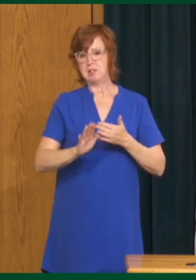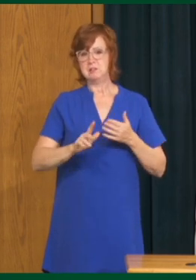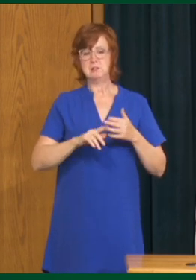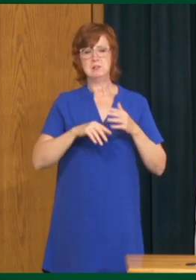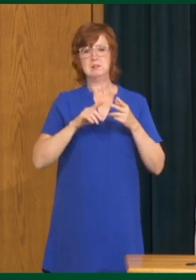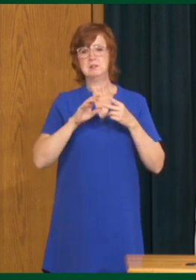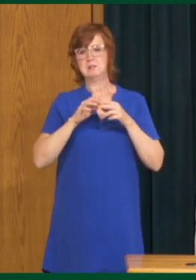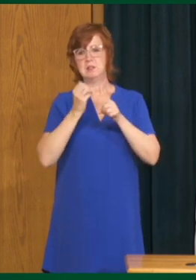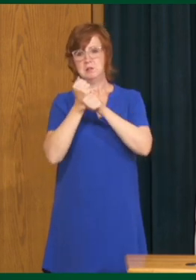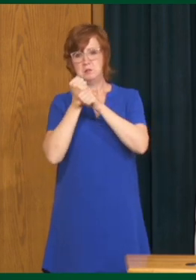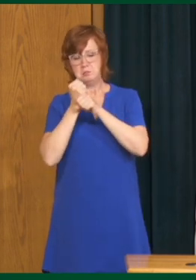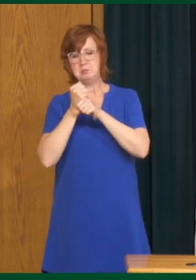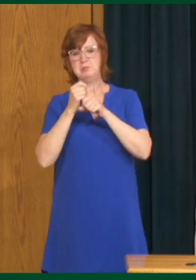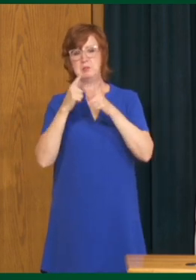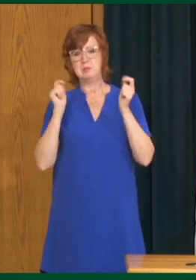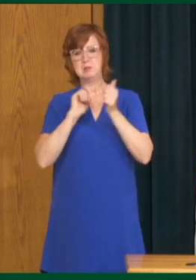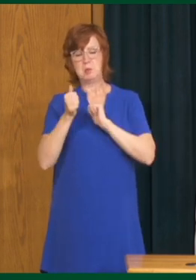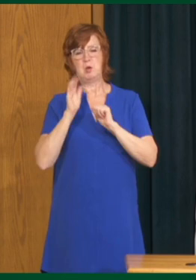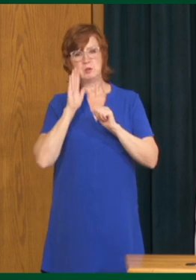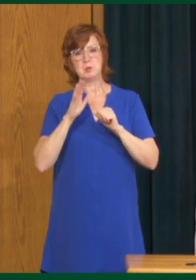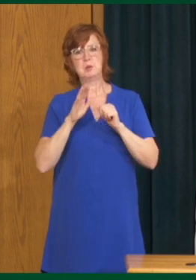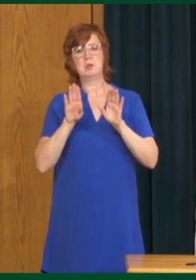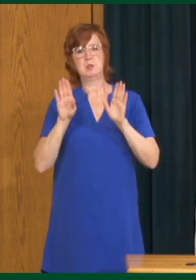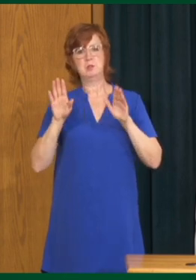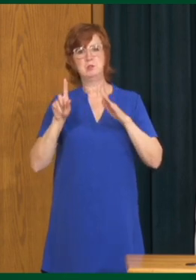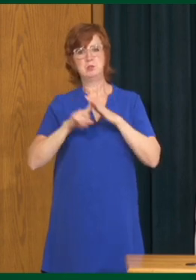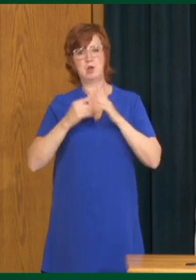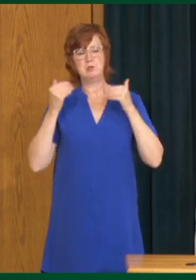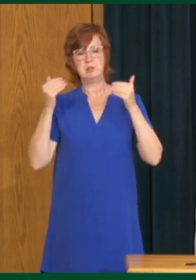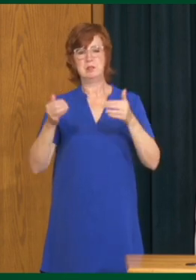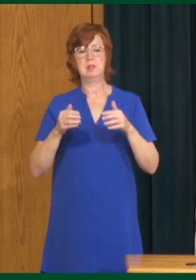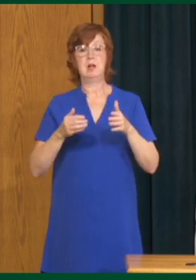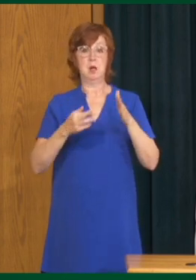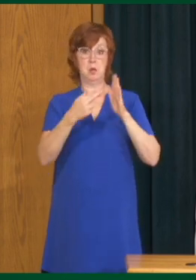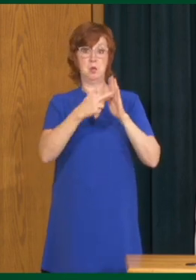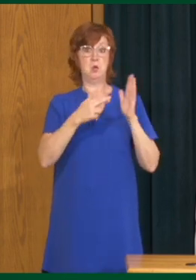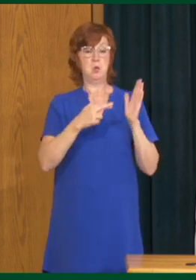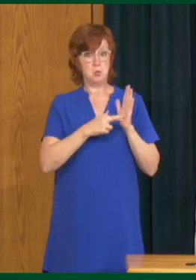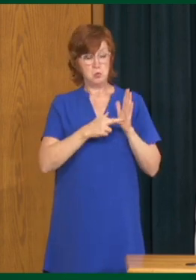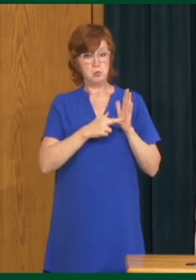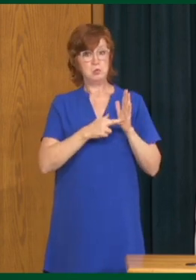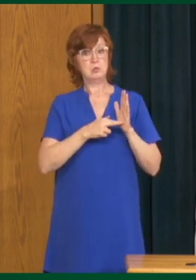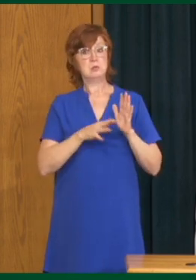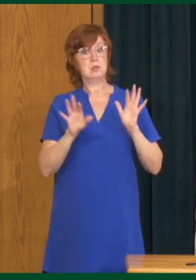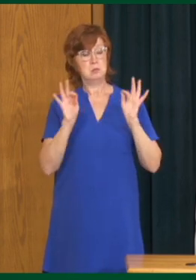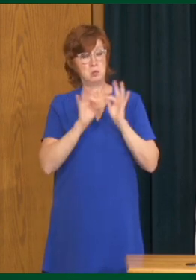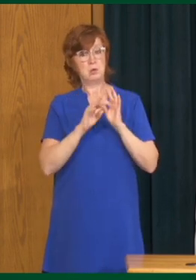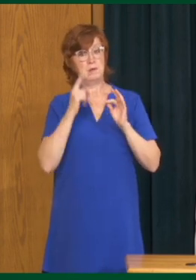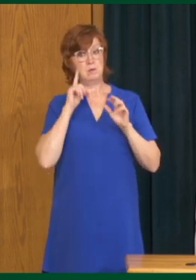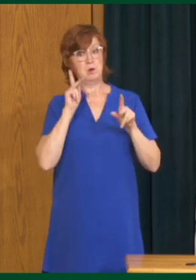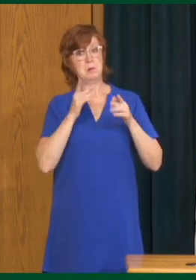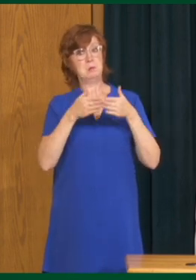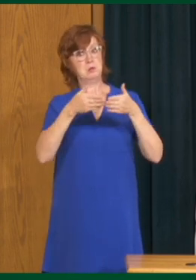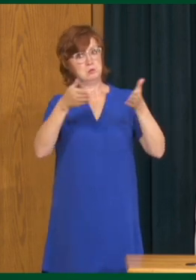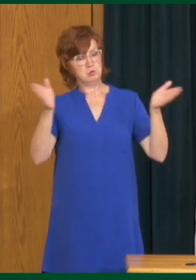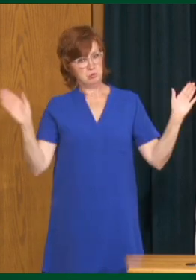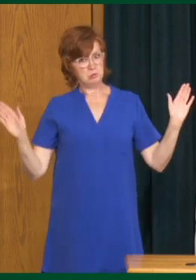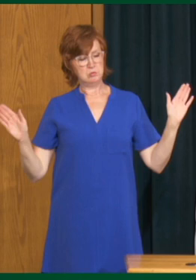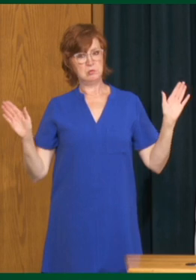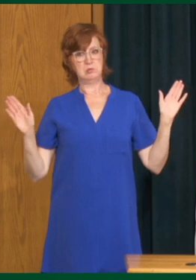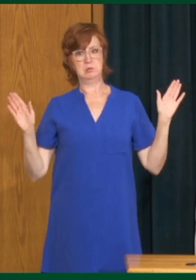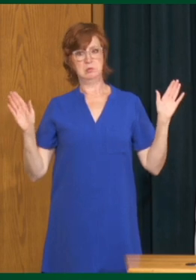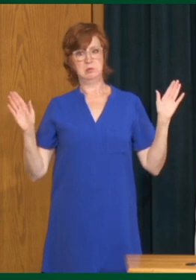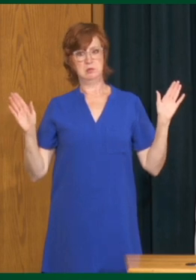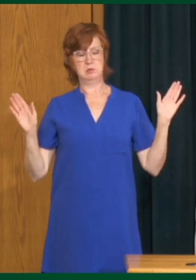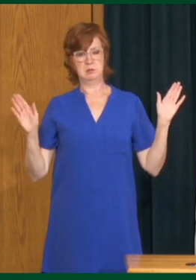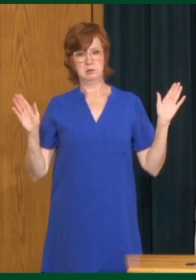guidelines are exactly designed to keep informing people who are enjoying the outdoors or engaging in sports that you obviously